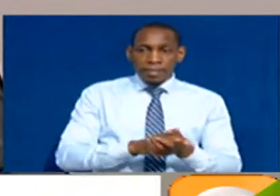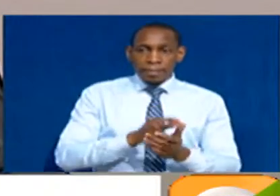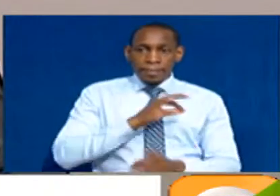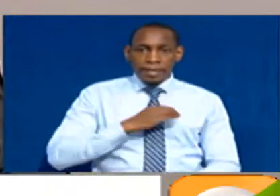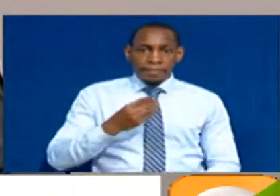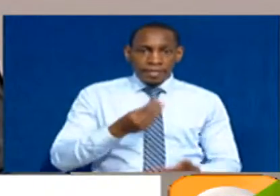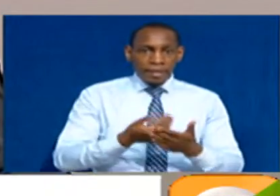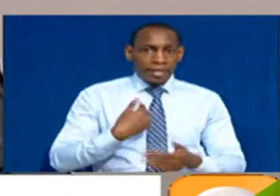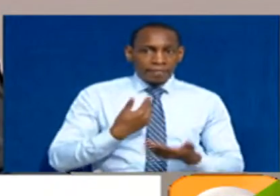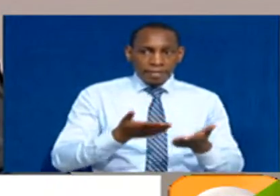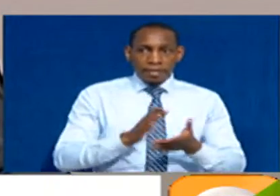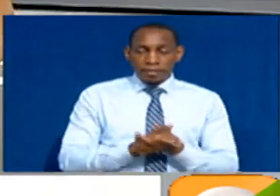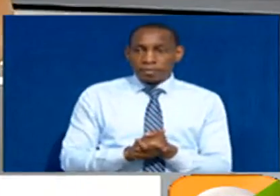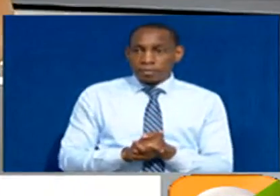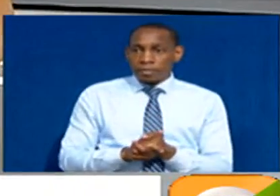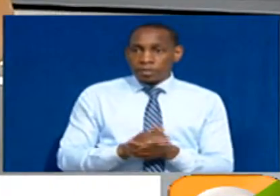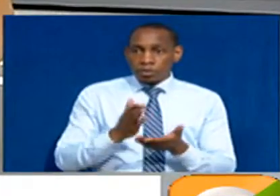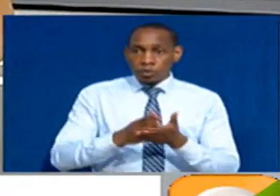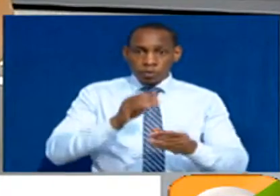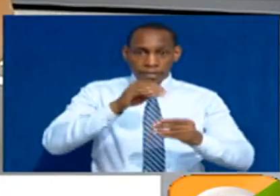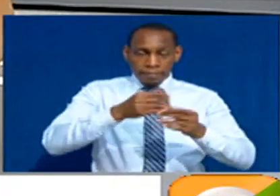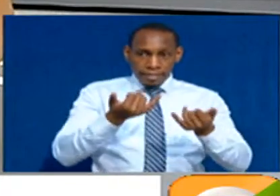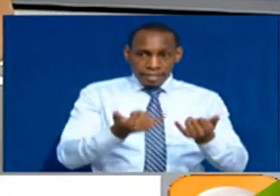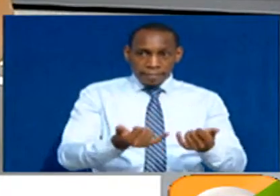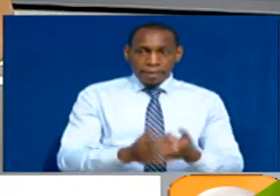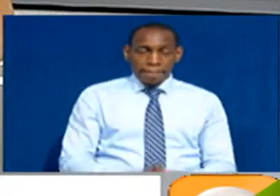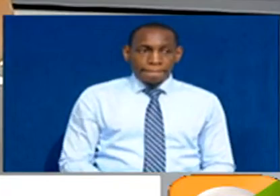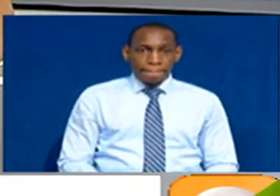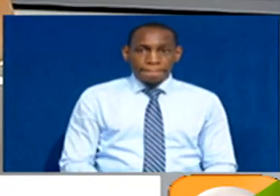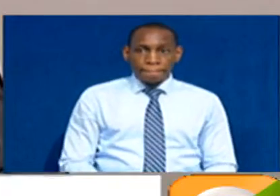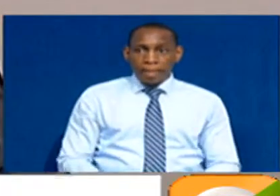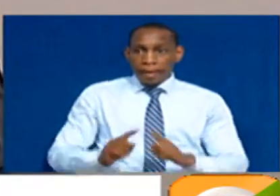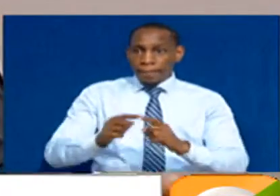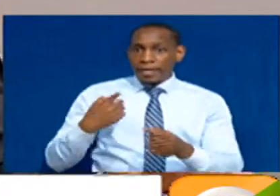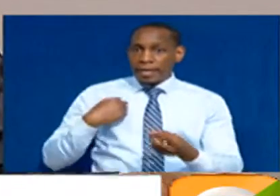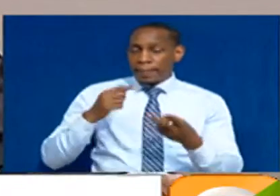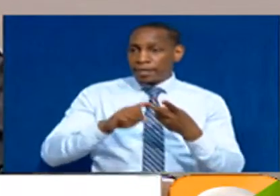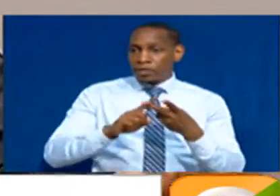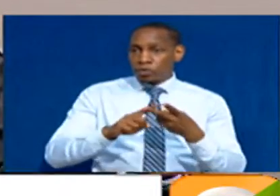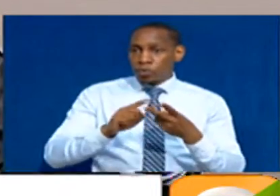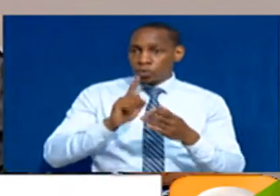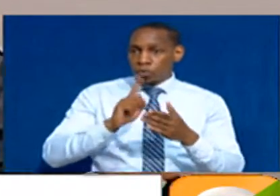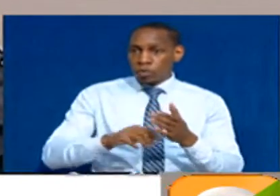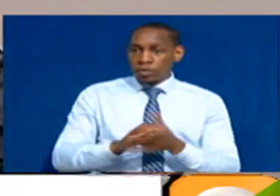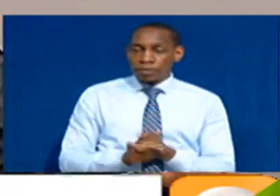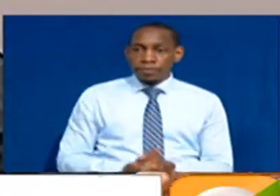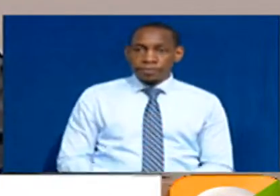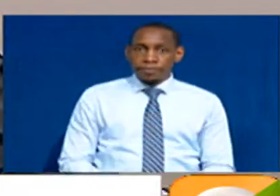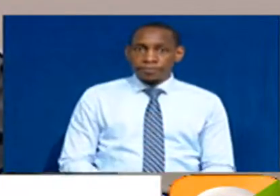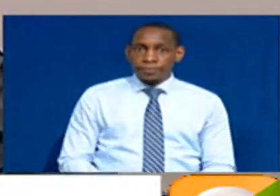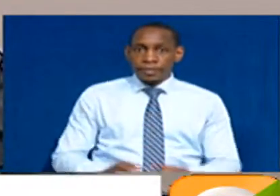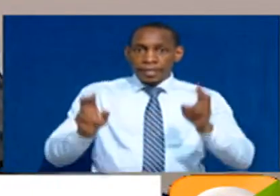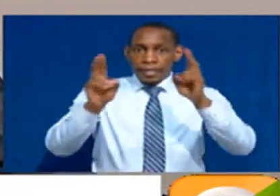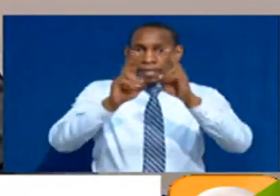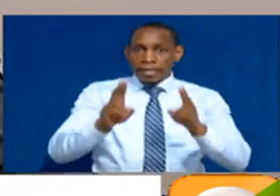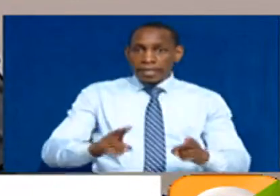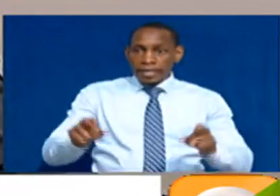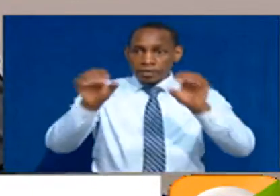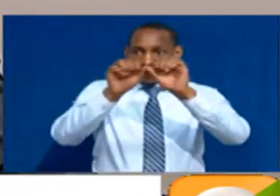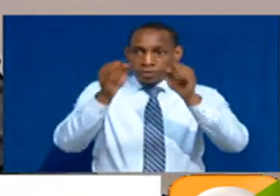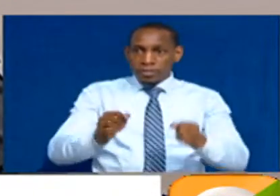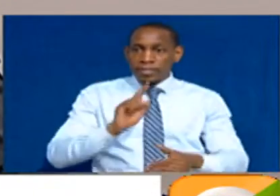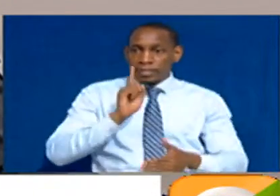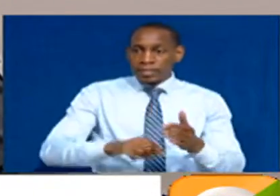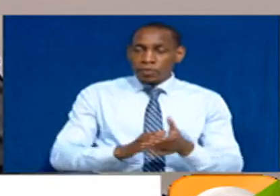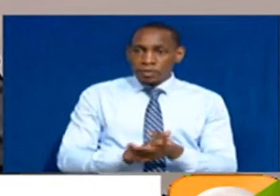think that's where we need to go? Yes, you but secondly, here, keep it here. Yeah, but secondly, at the international system, we are saying